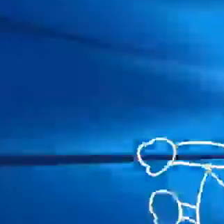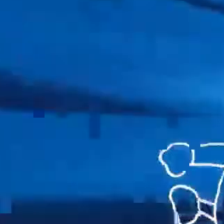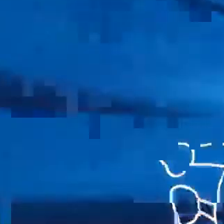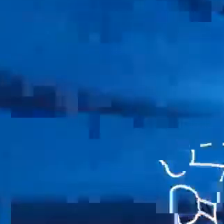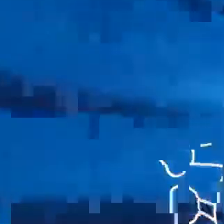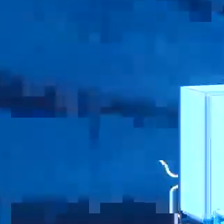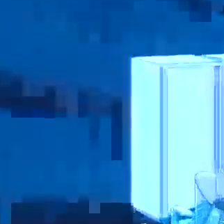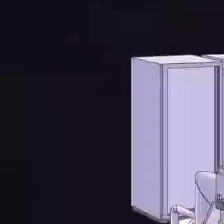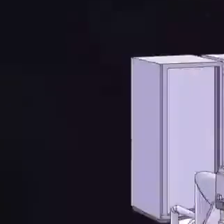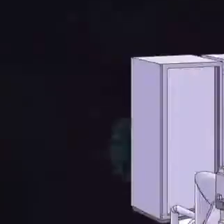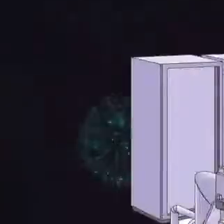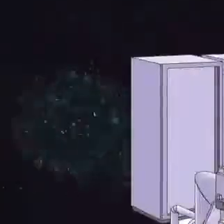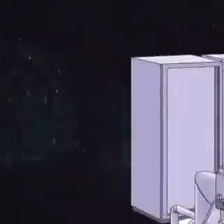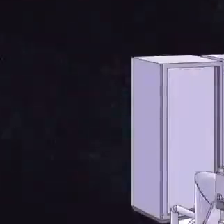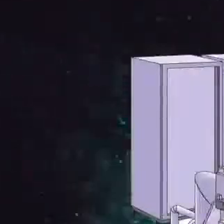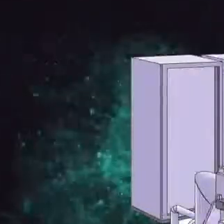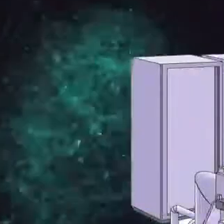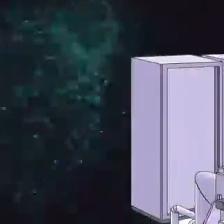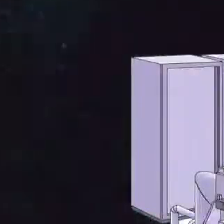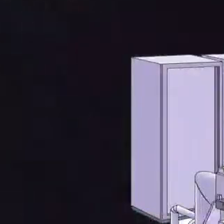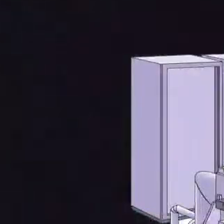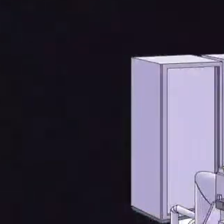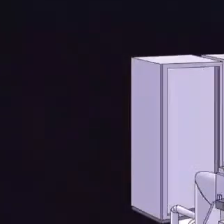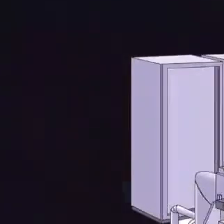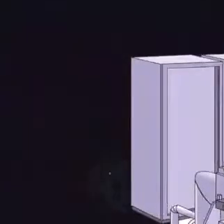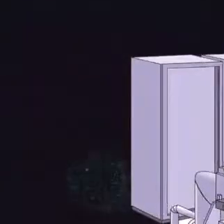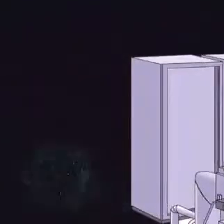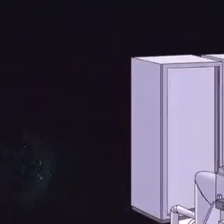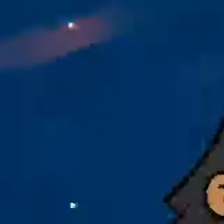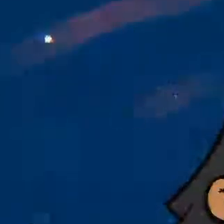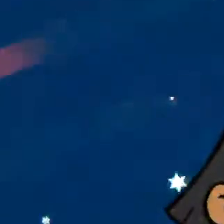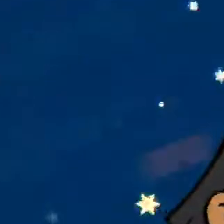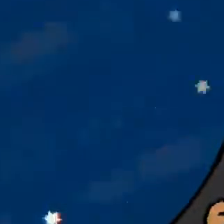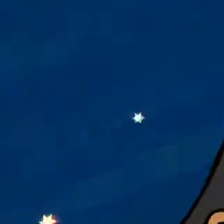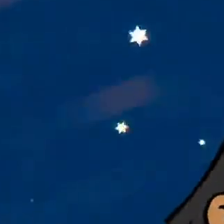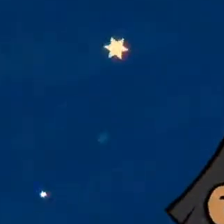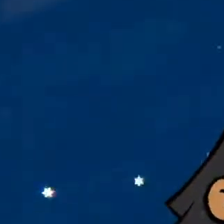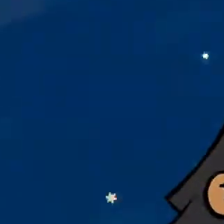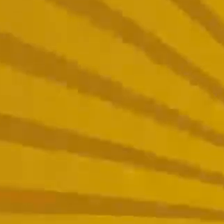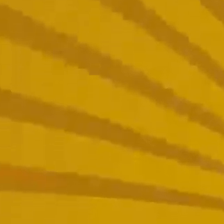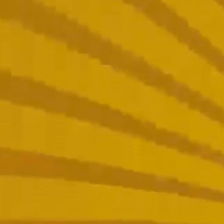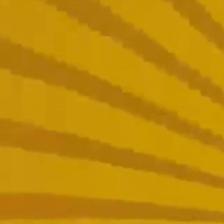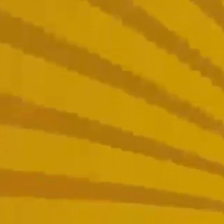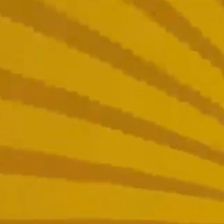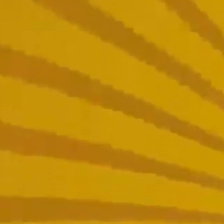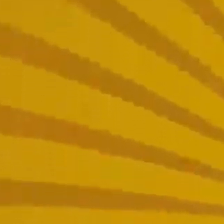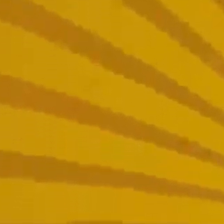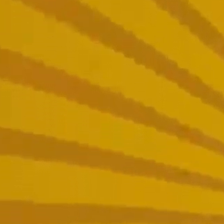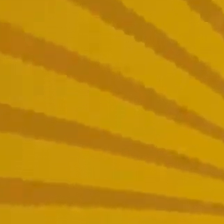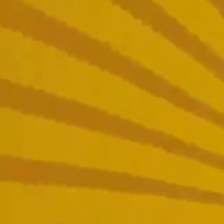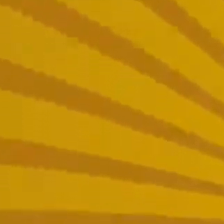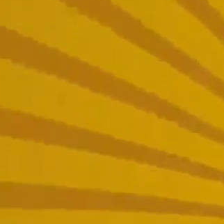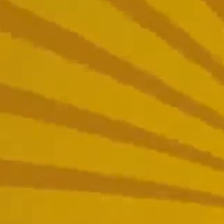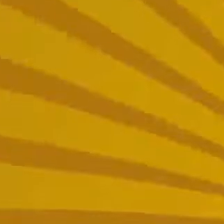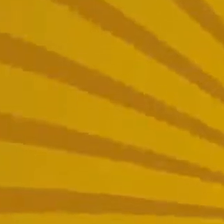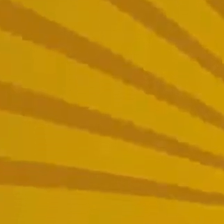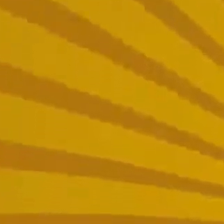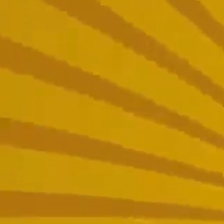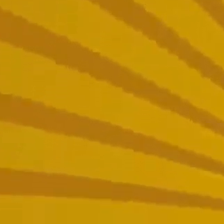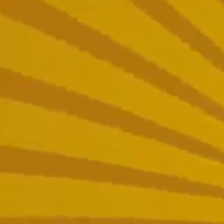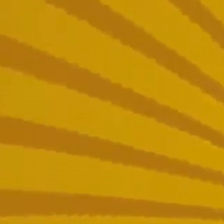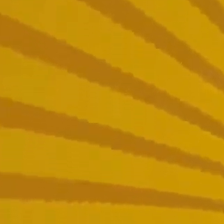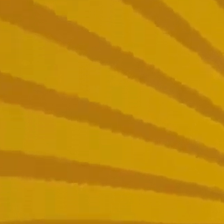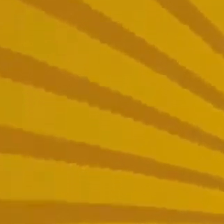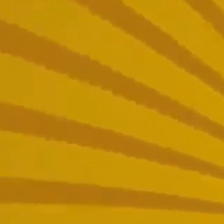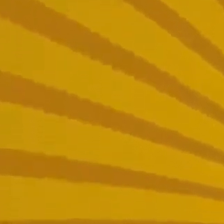So small, in fact, that you need a special microscope just to see him. What does he look like? Well, he's round and has little antennas